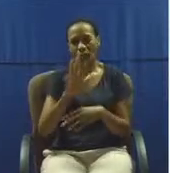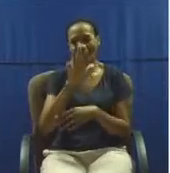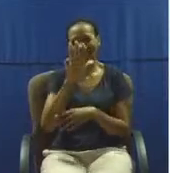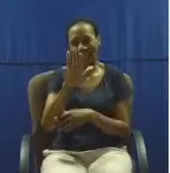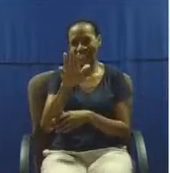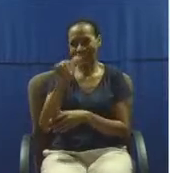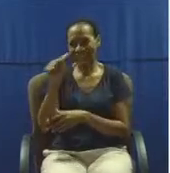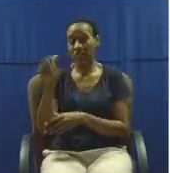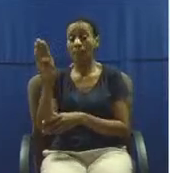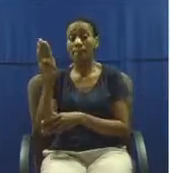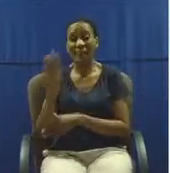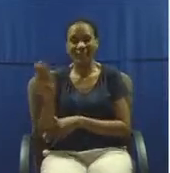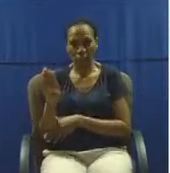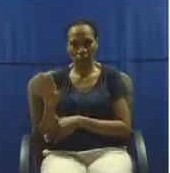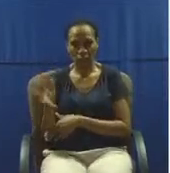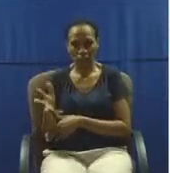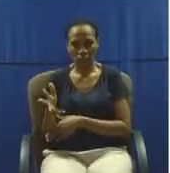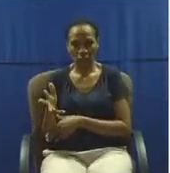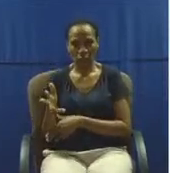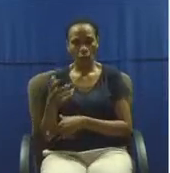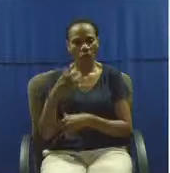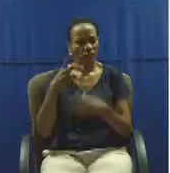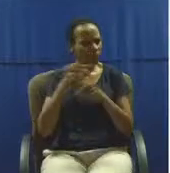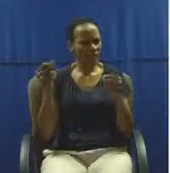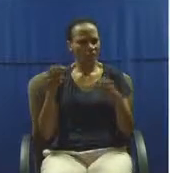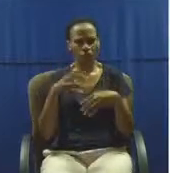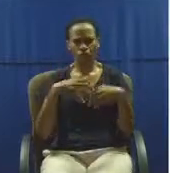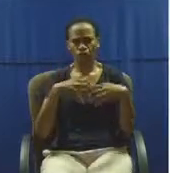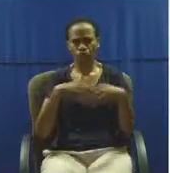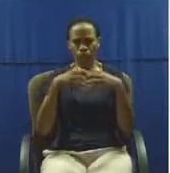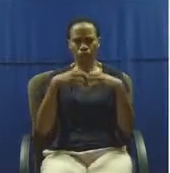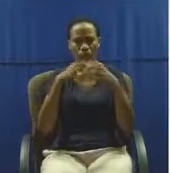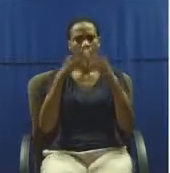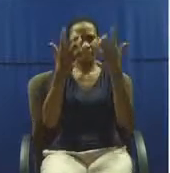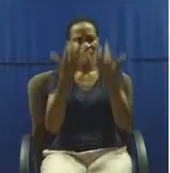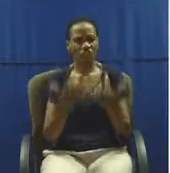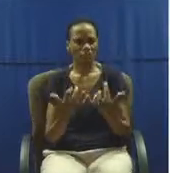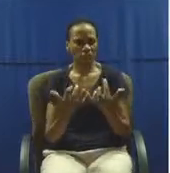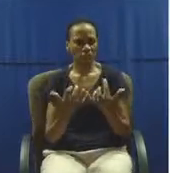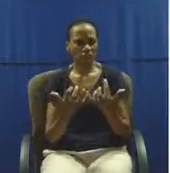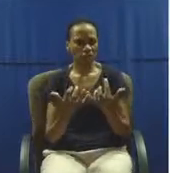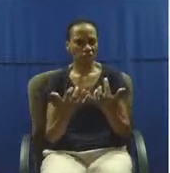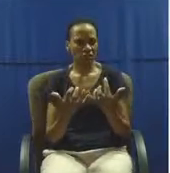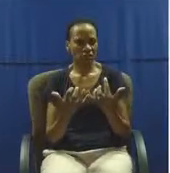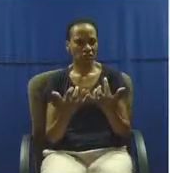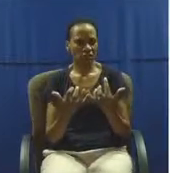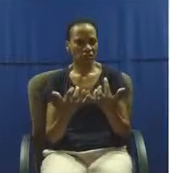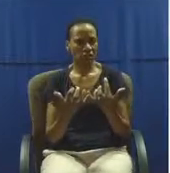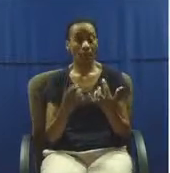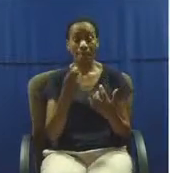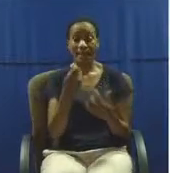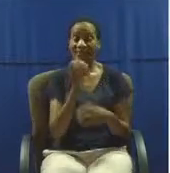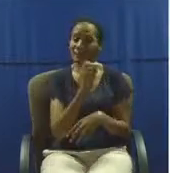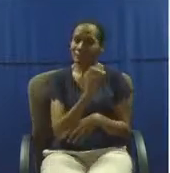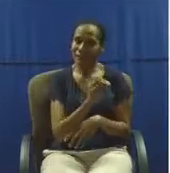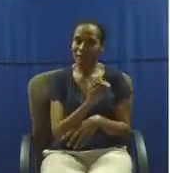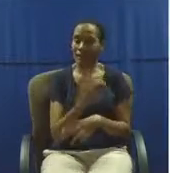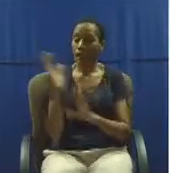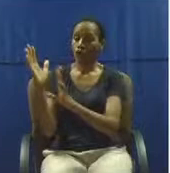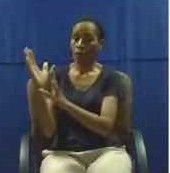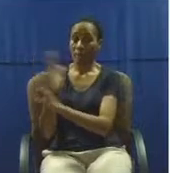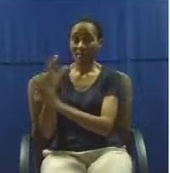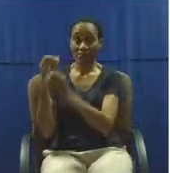96 billion. And we have already set up our infrastructure fund, which already has money in it, and the private